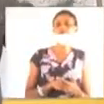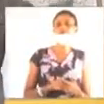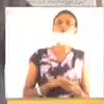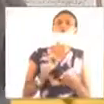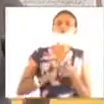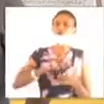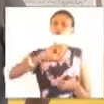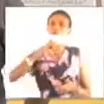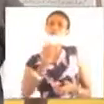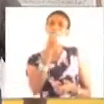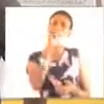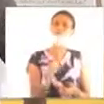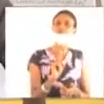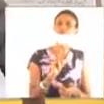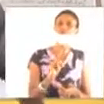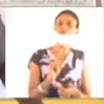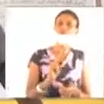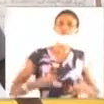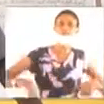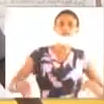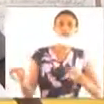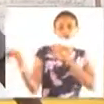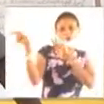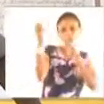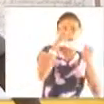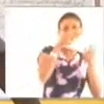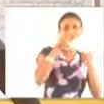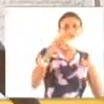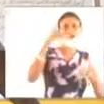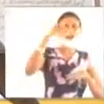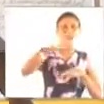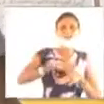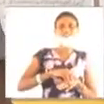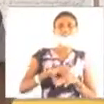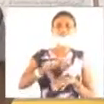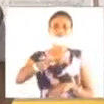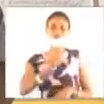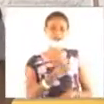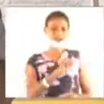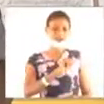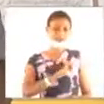is employed. Meanwhile, you are paid to do such service.